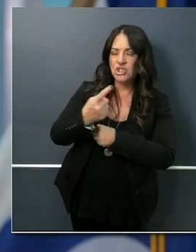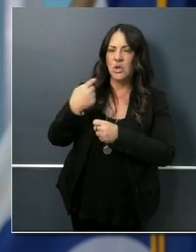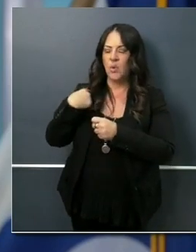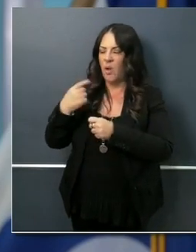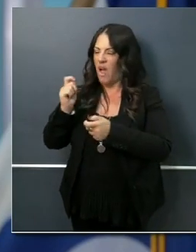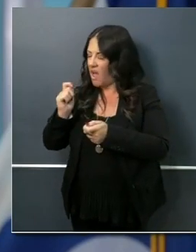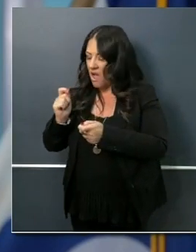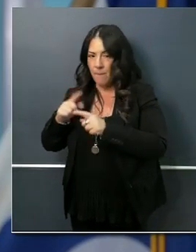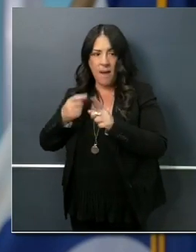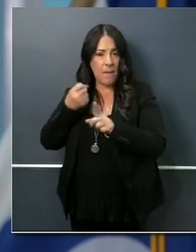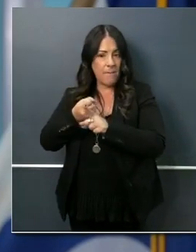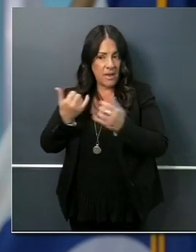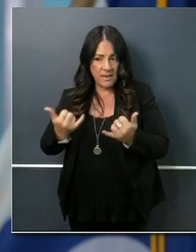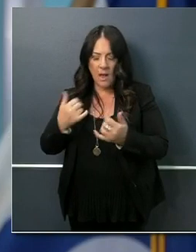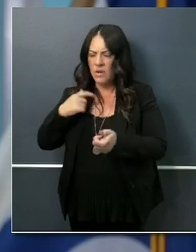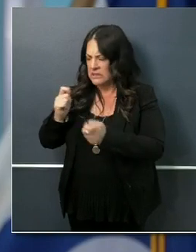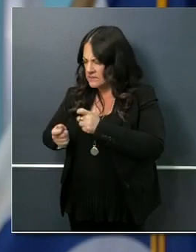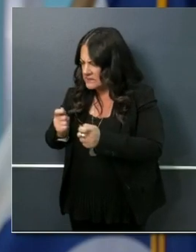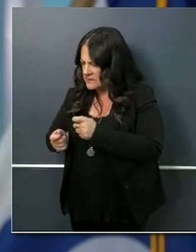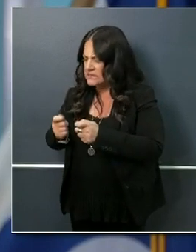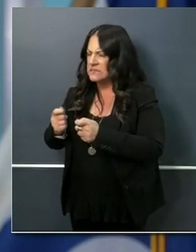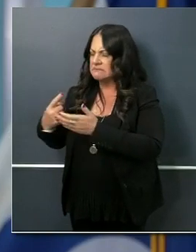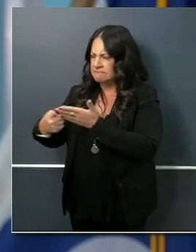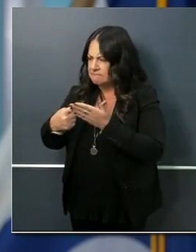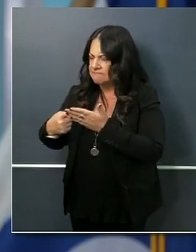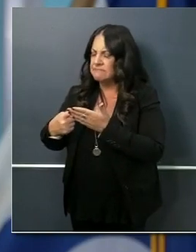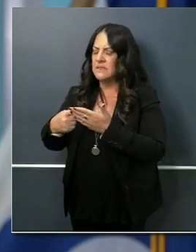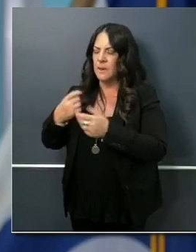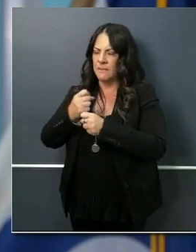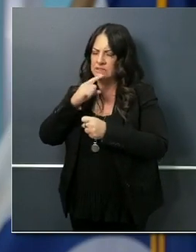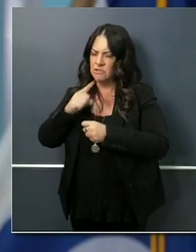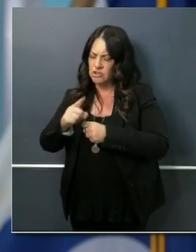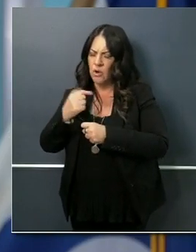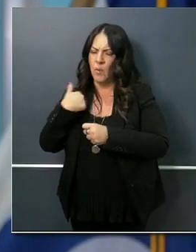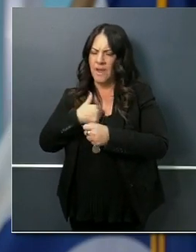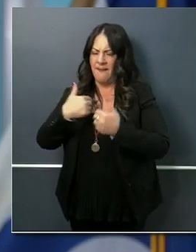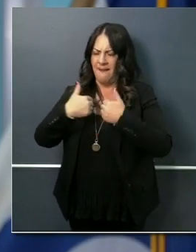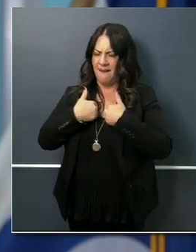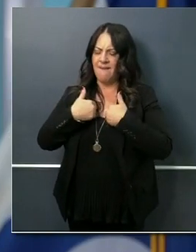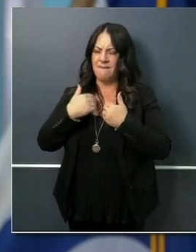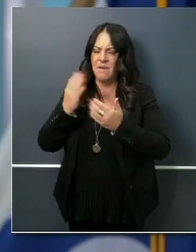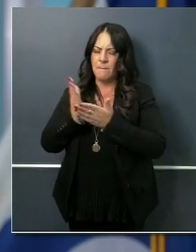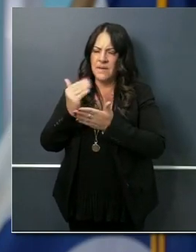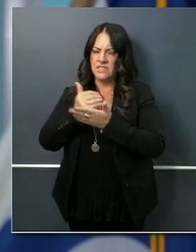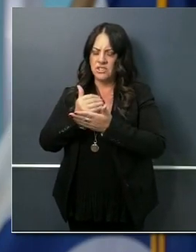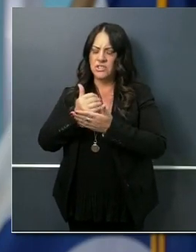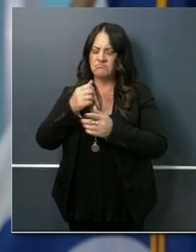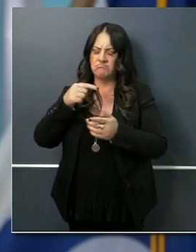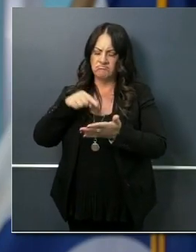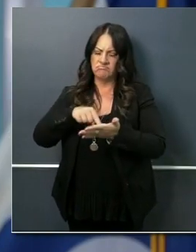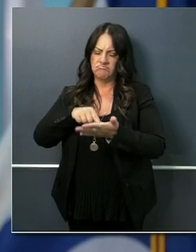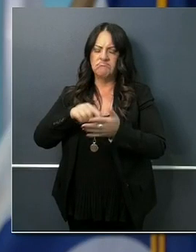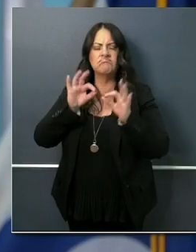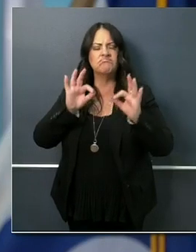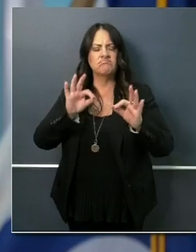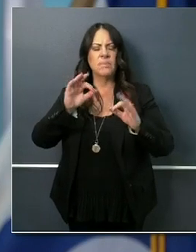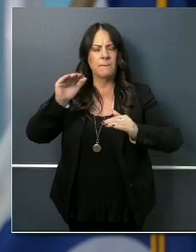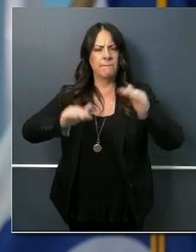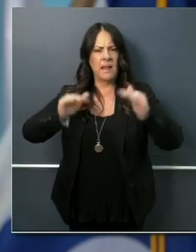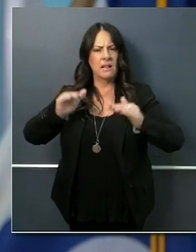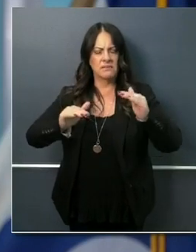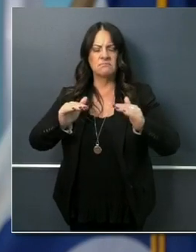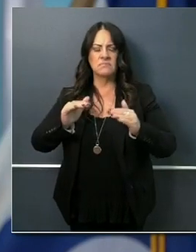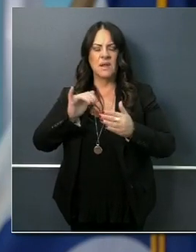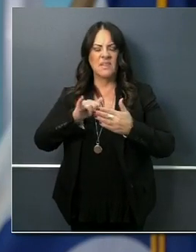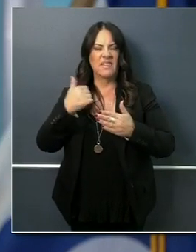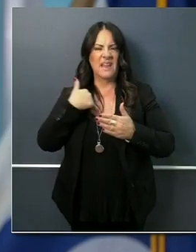collaboratively with them to get a budget that is balanced as we're constitutionally obliged. Final question, Laurel